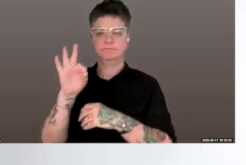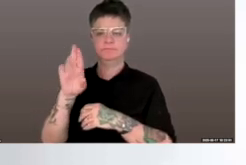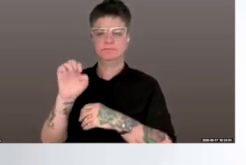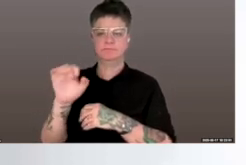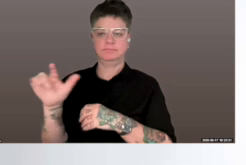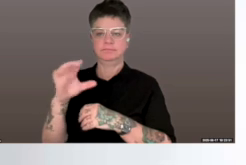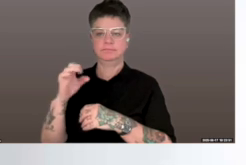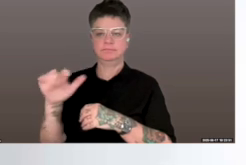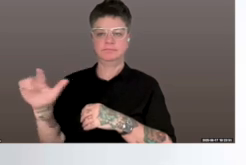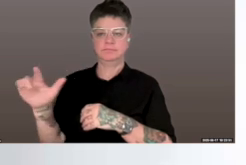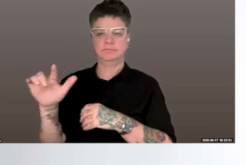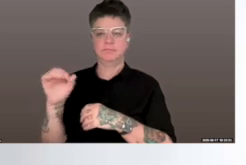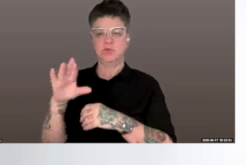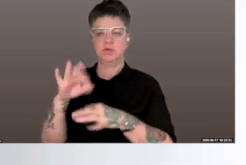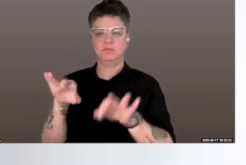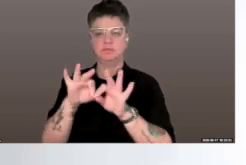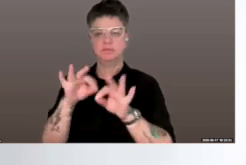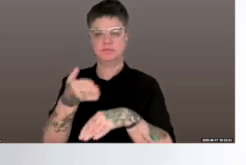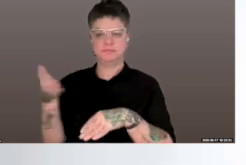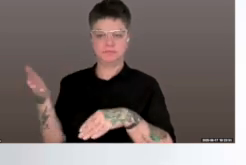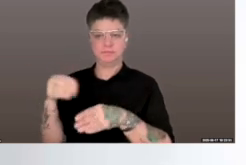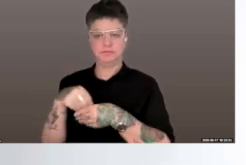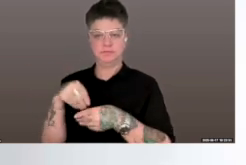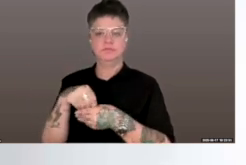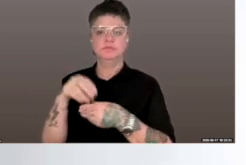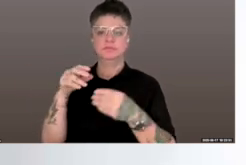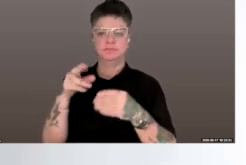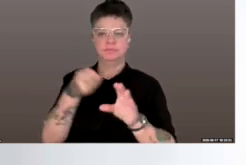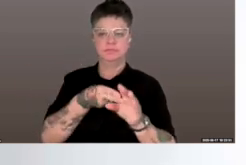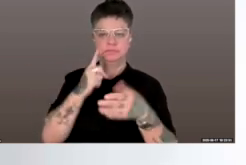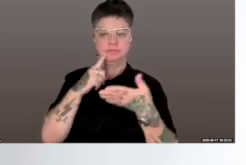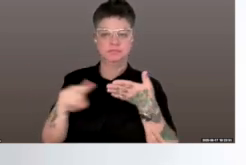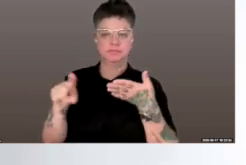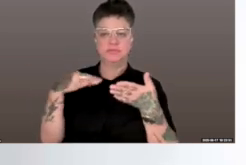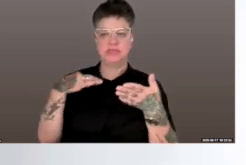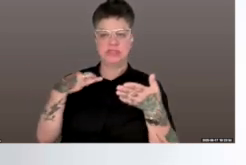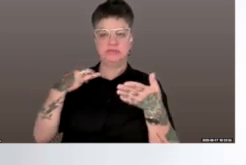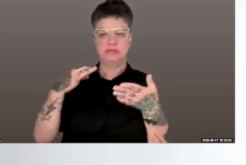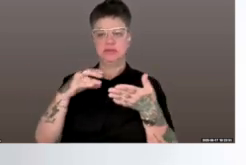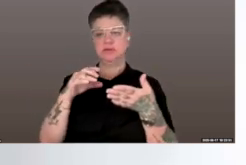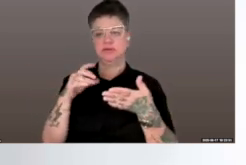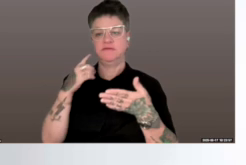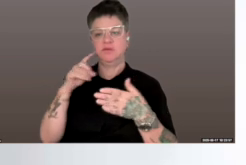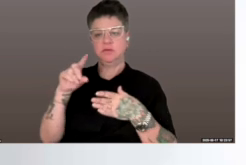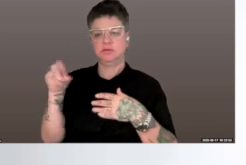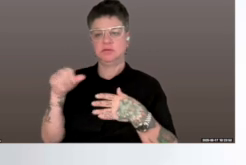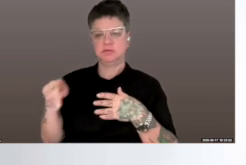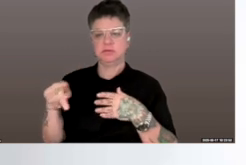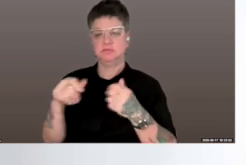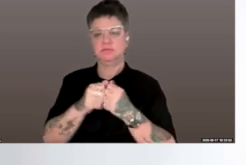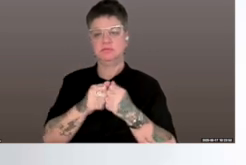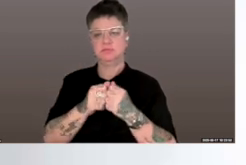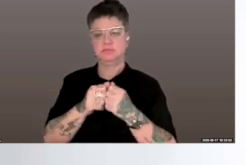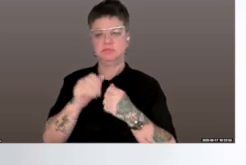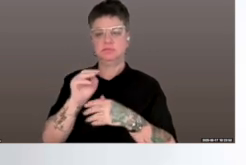The participant is informed of a clear cost estimate for repairs